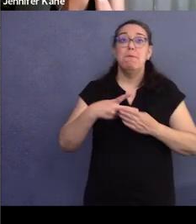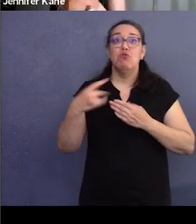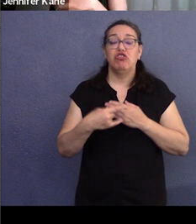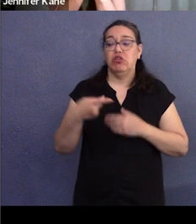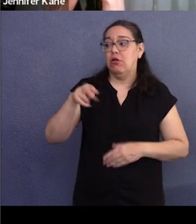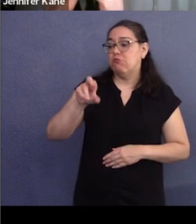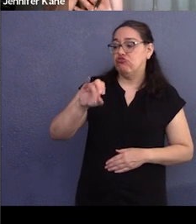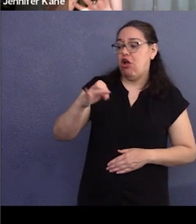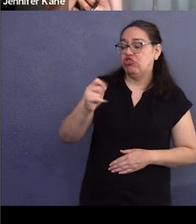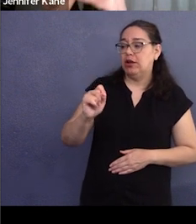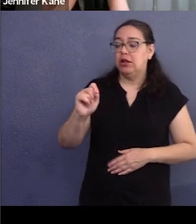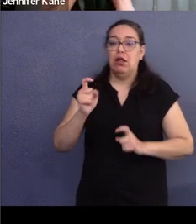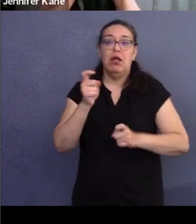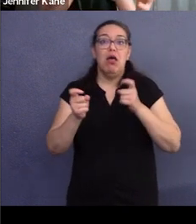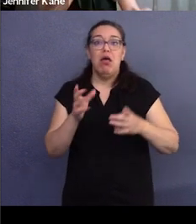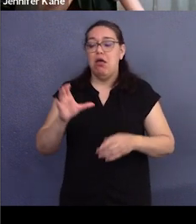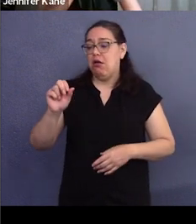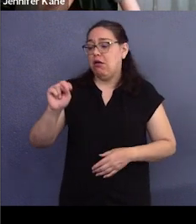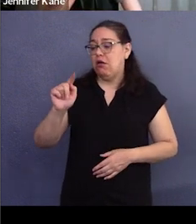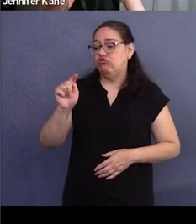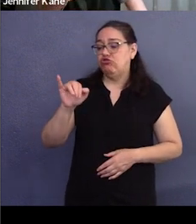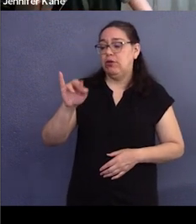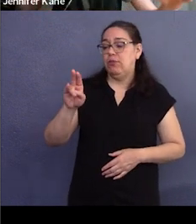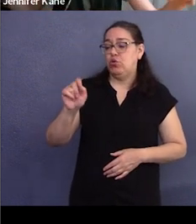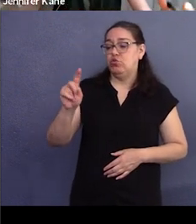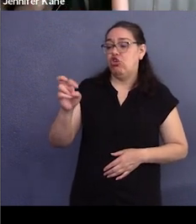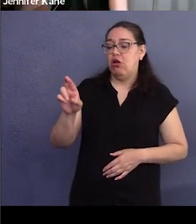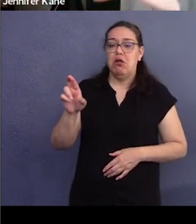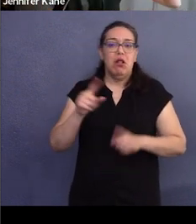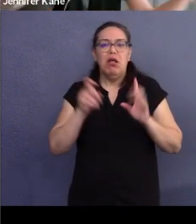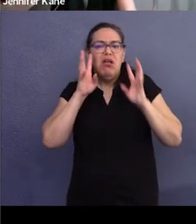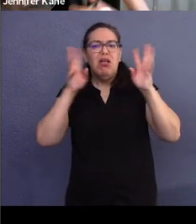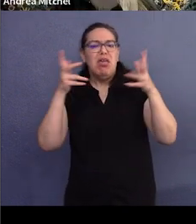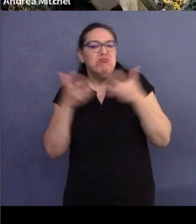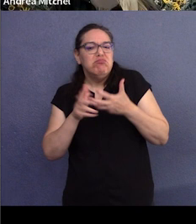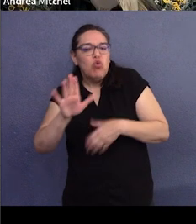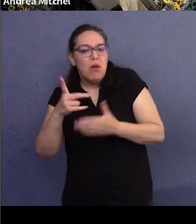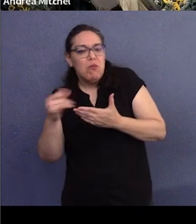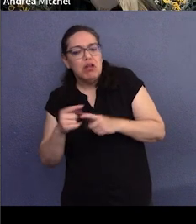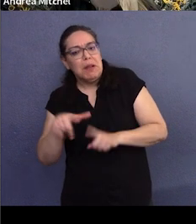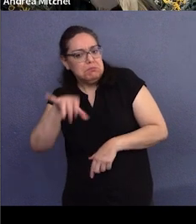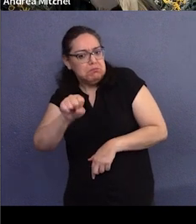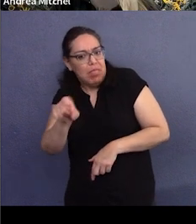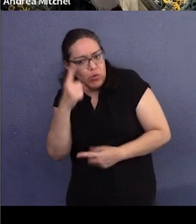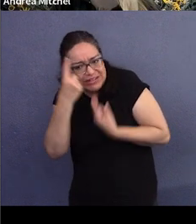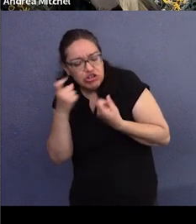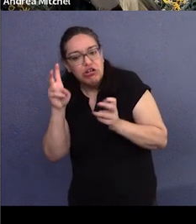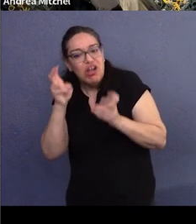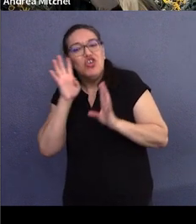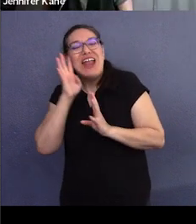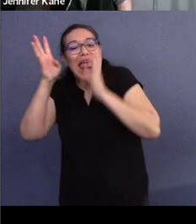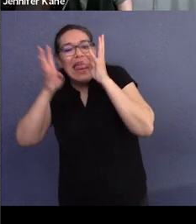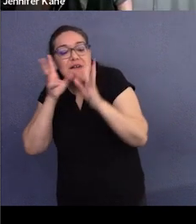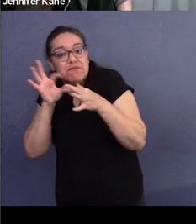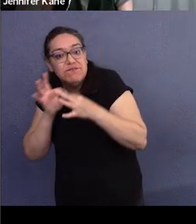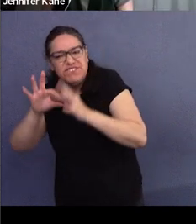Come up with a title that works for your project, but yes, they would be considered creative personnel because they're part of the